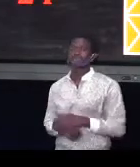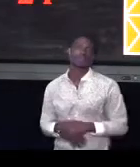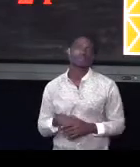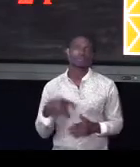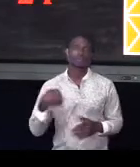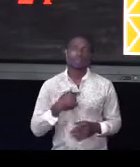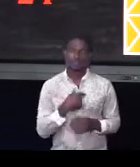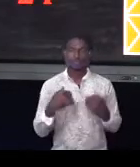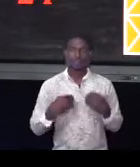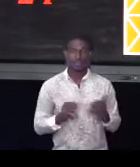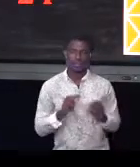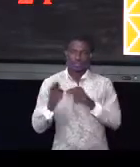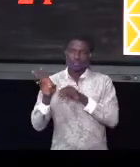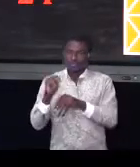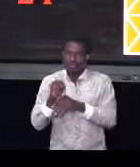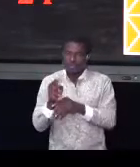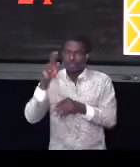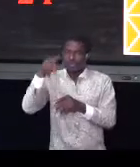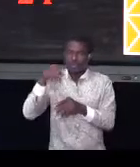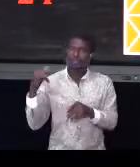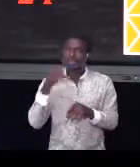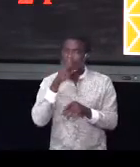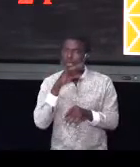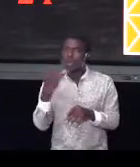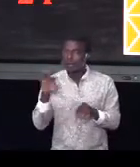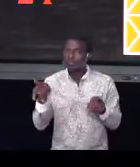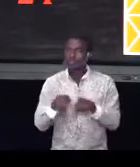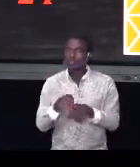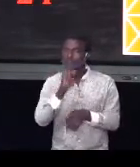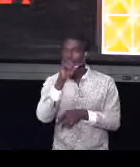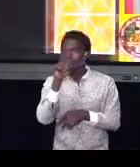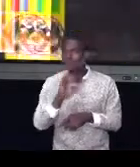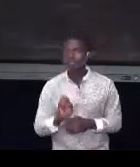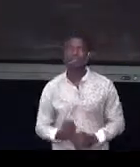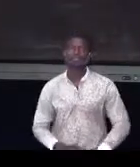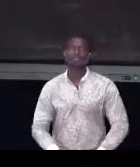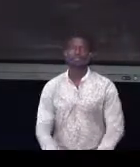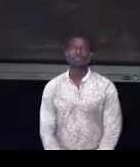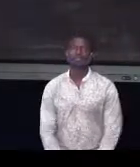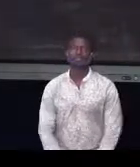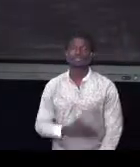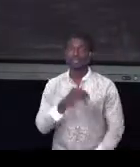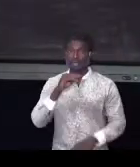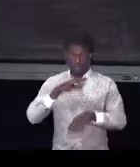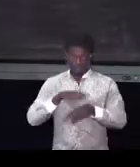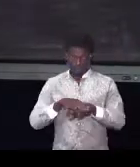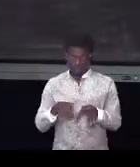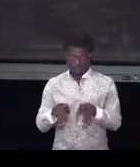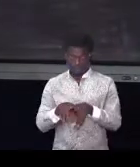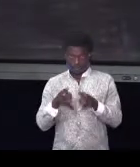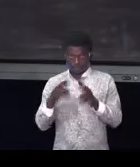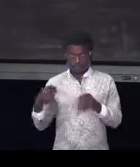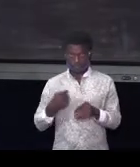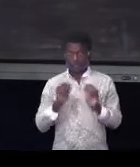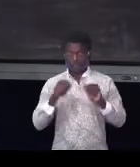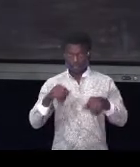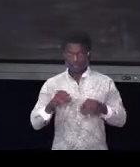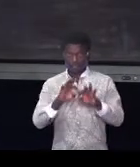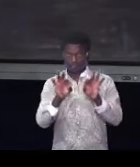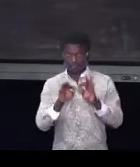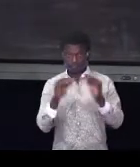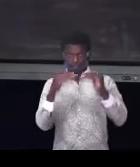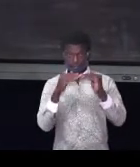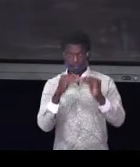have scaled them up a little bit, but they are of the same size. Now, in the same way, we can form